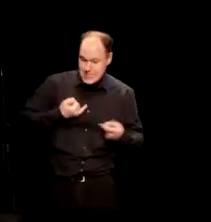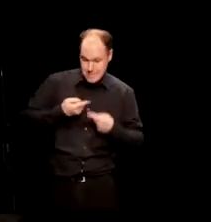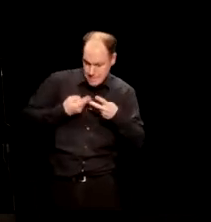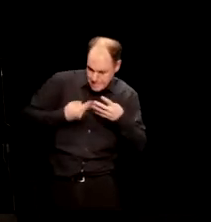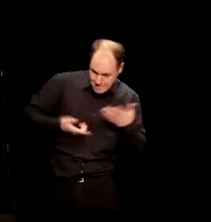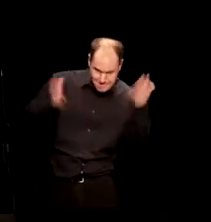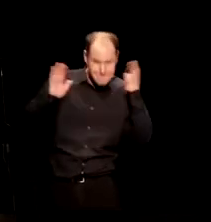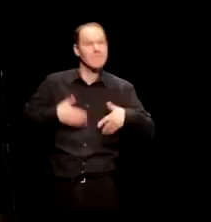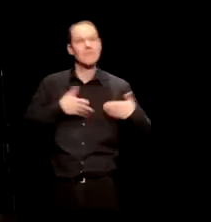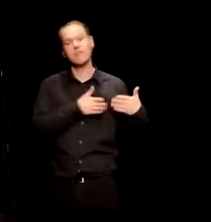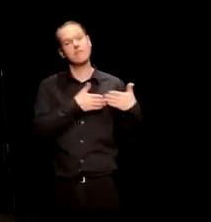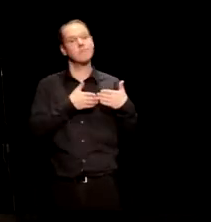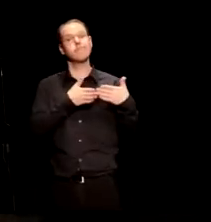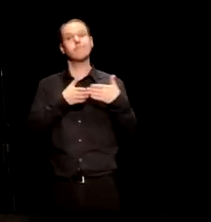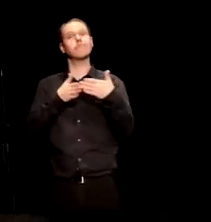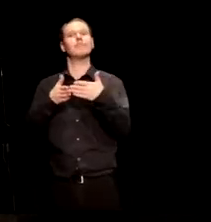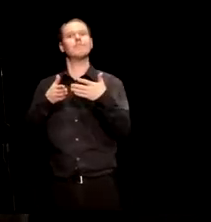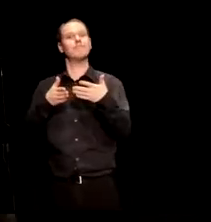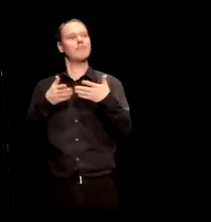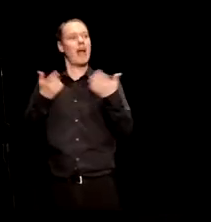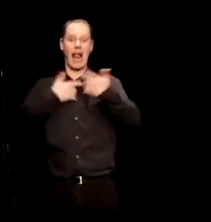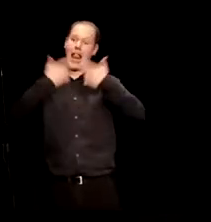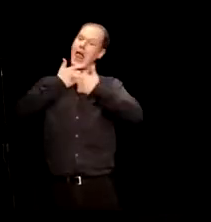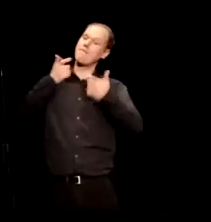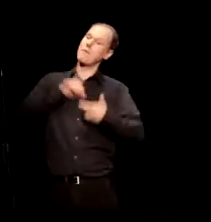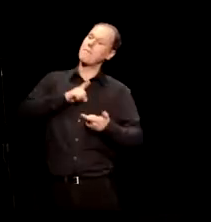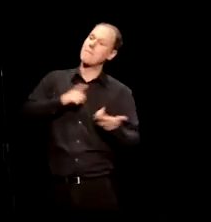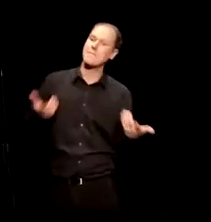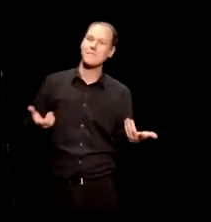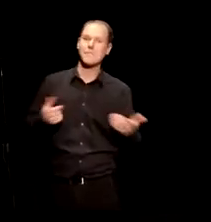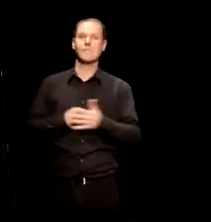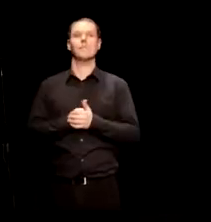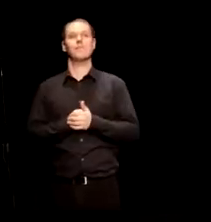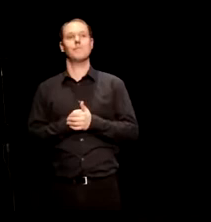we was on that boat coming up here. I'm laughing